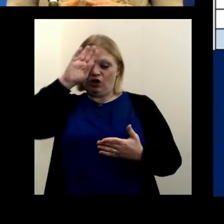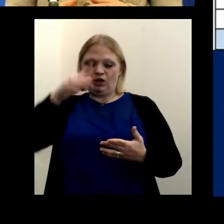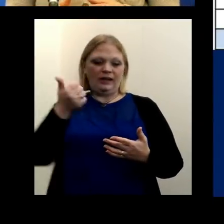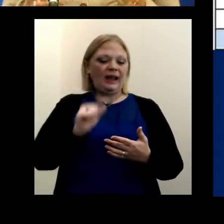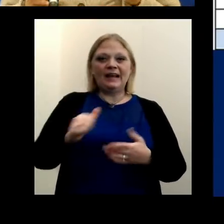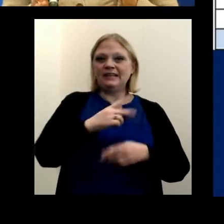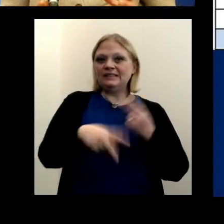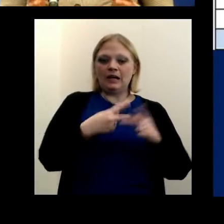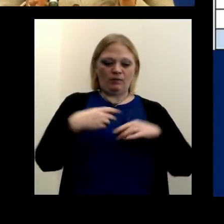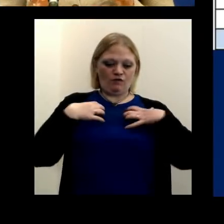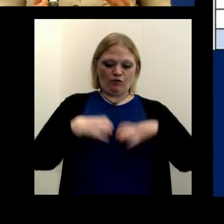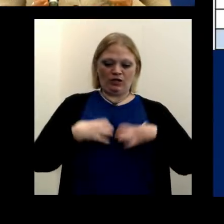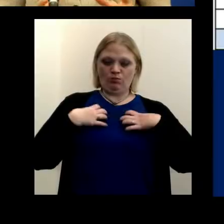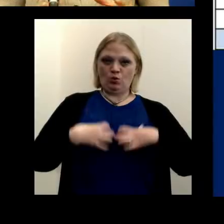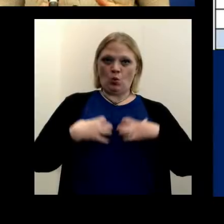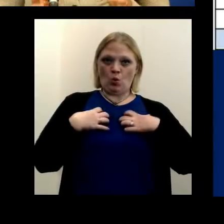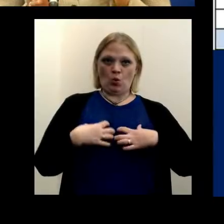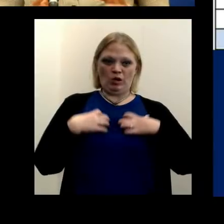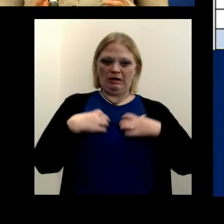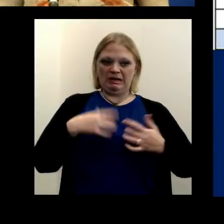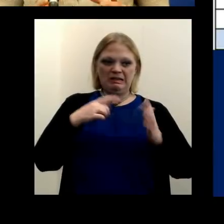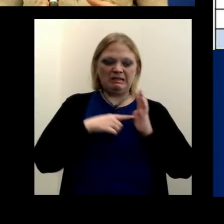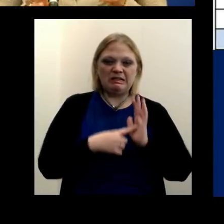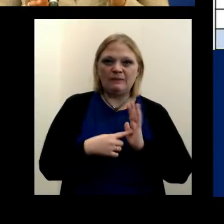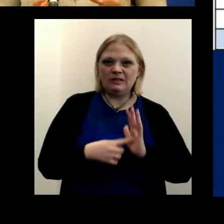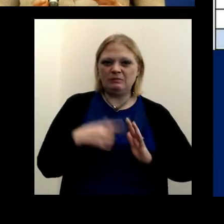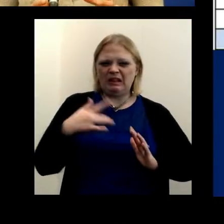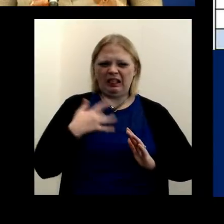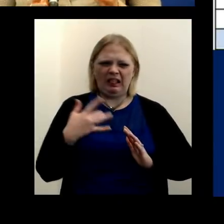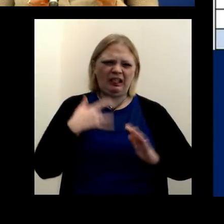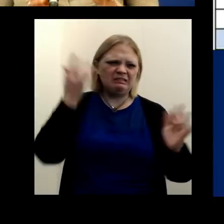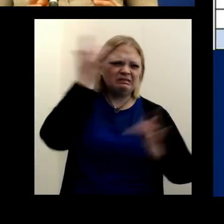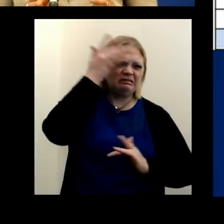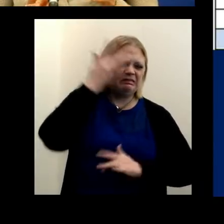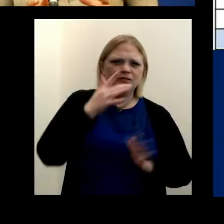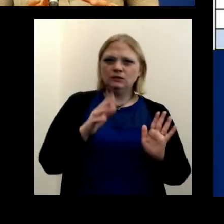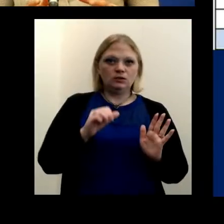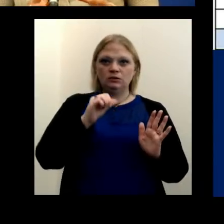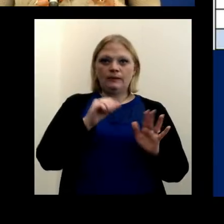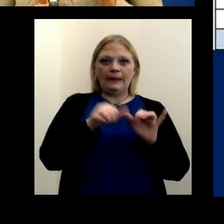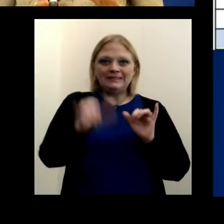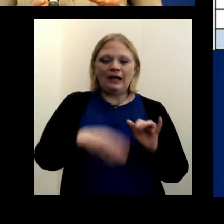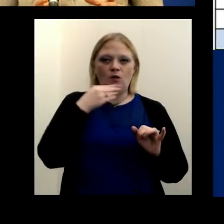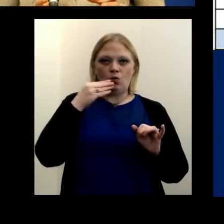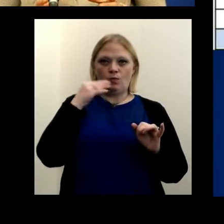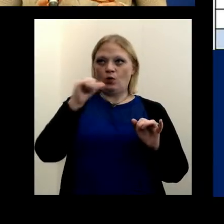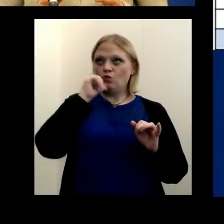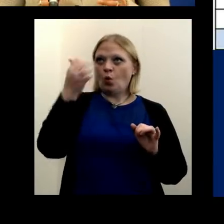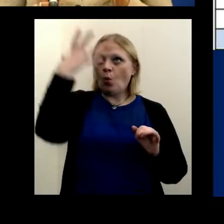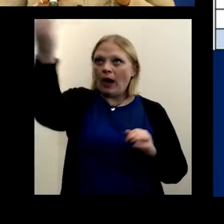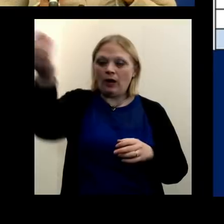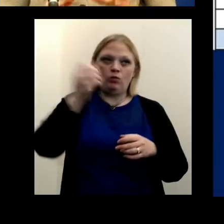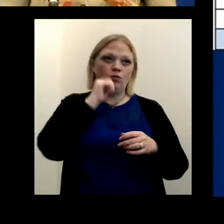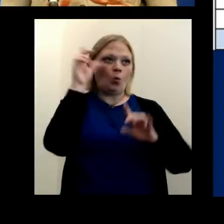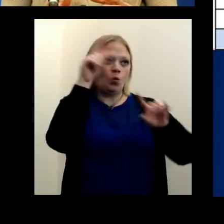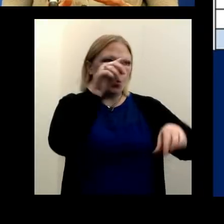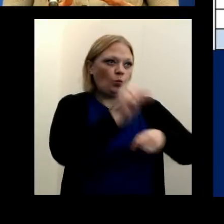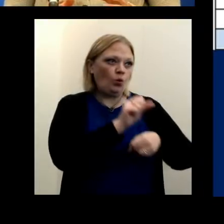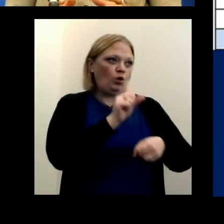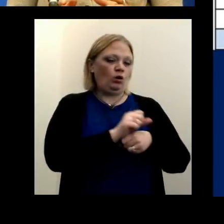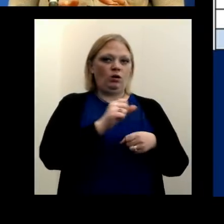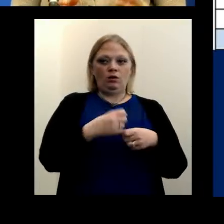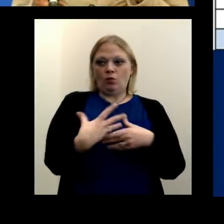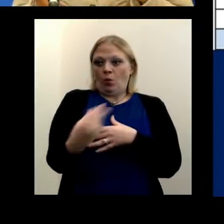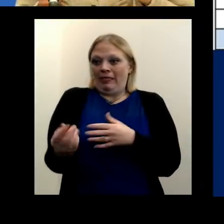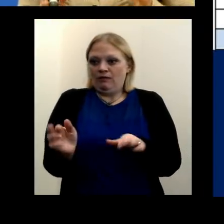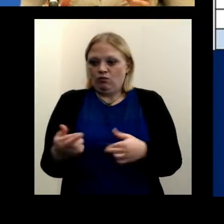type of illness. Please stay home. Don't go to work. Don't go outside your room and infect the rest of your family. Don't send your kids